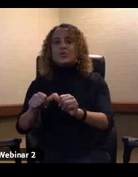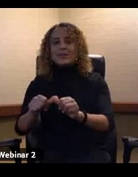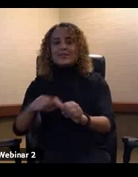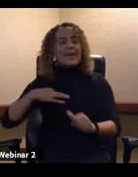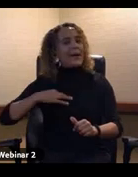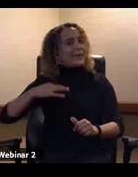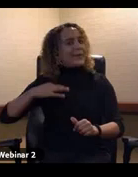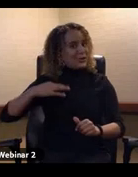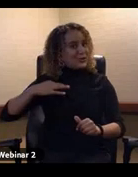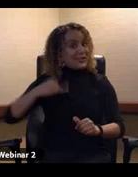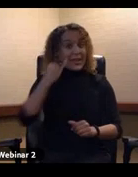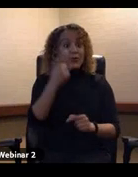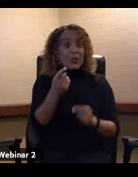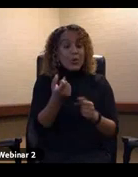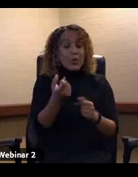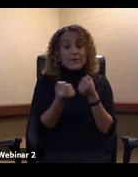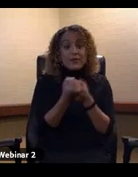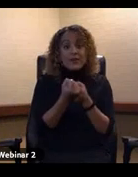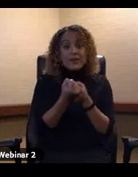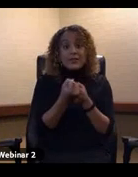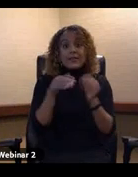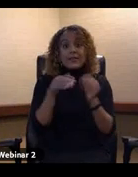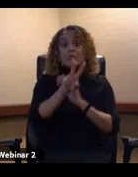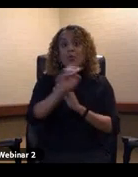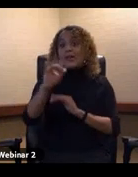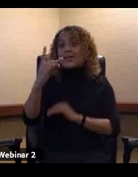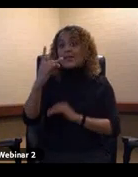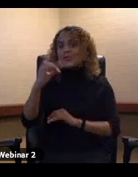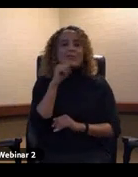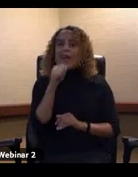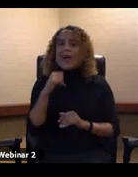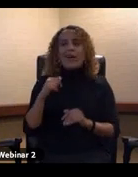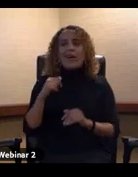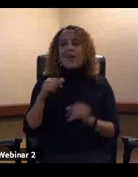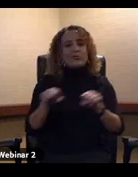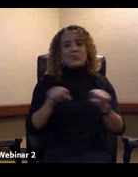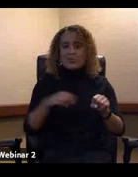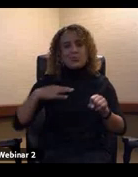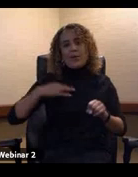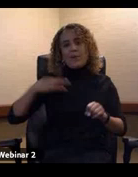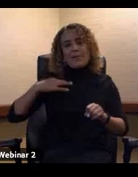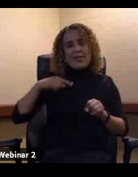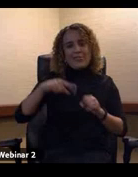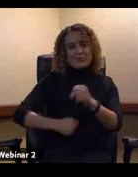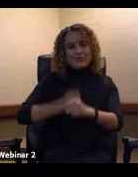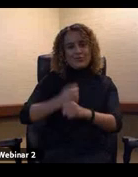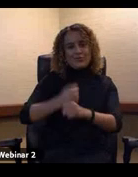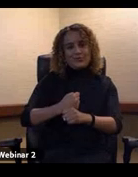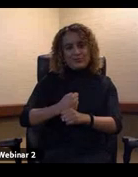continuation applications. If you were funded in 2018, you're not eligible to apply again this year.